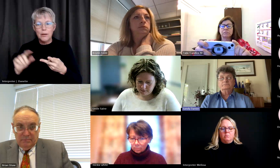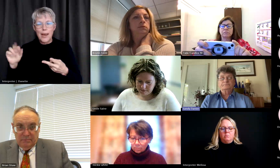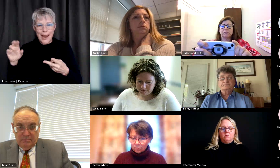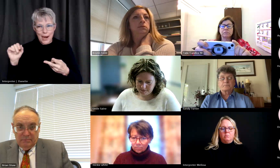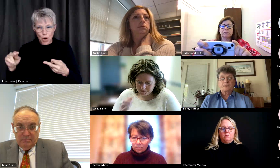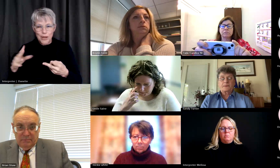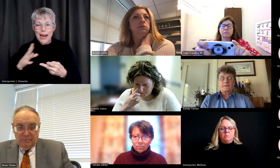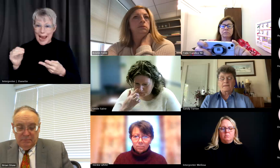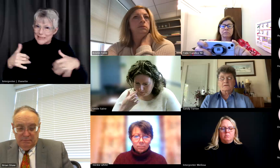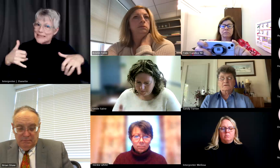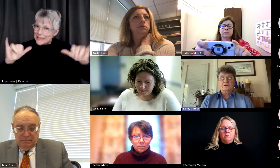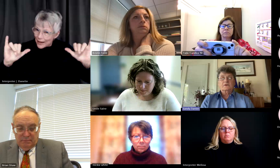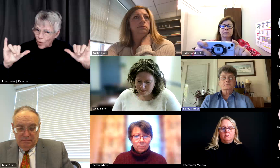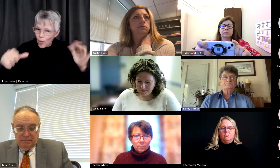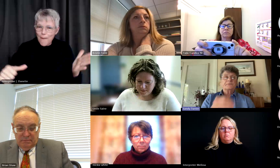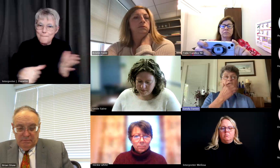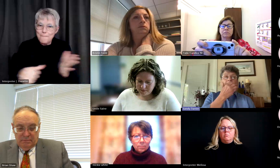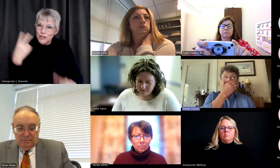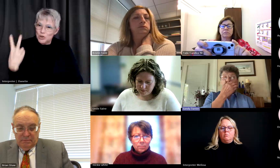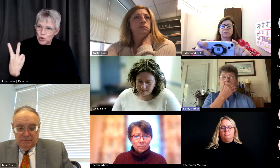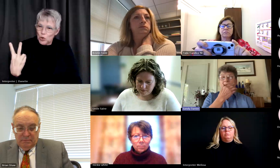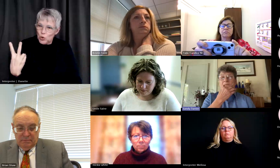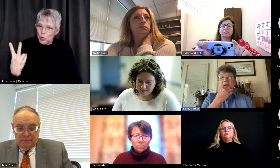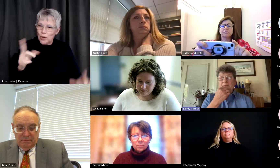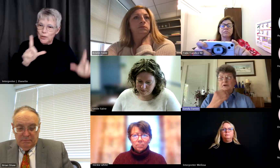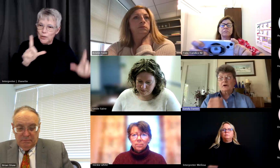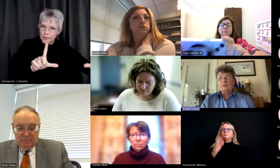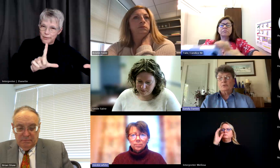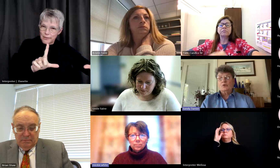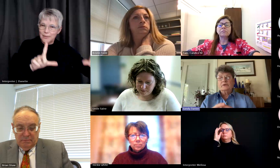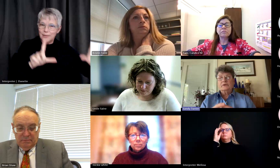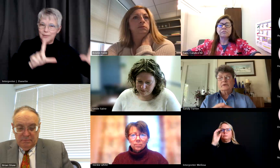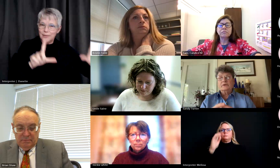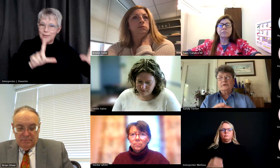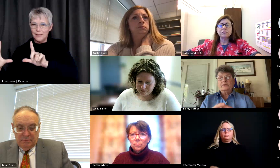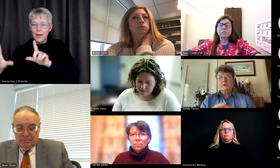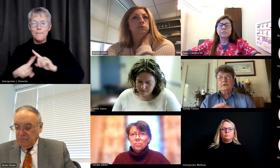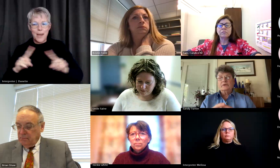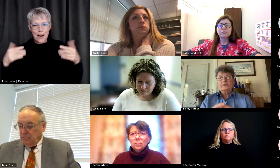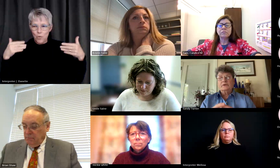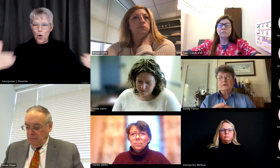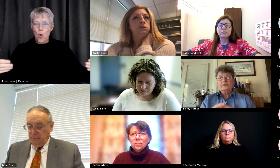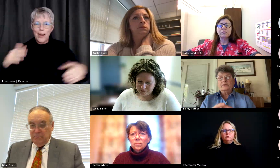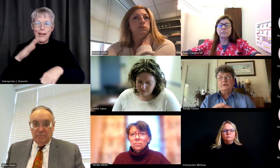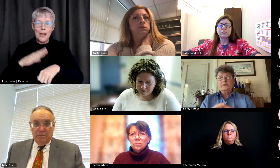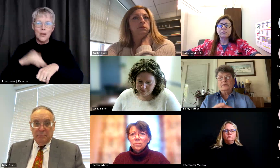2. So, but I'm going to call the board.